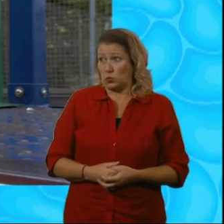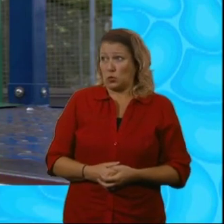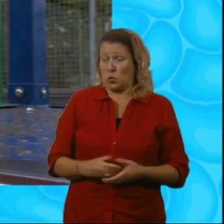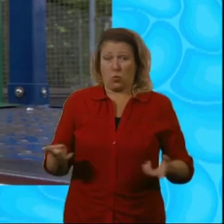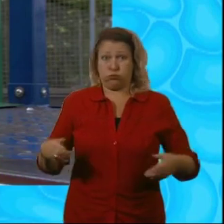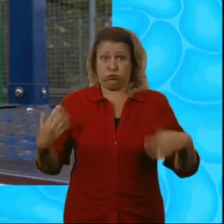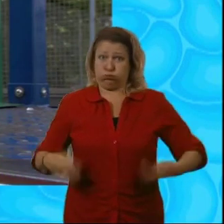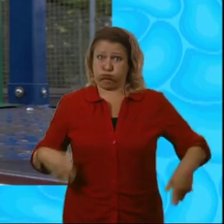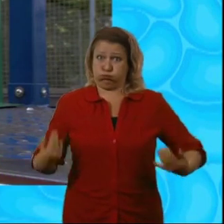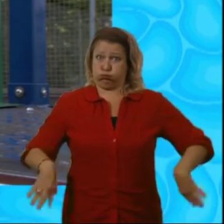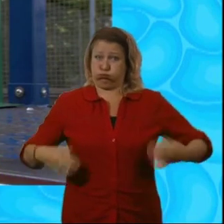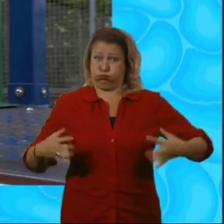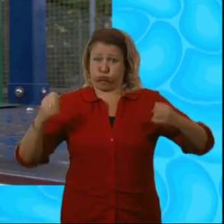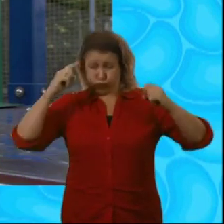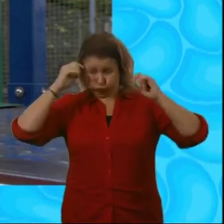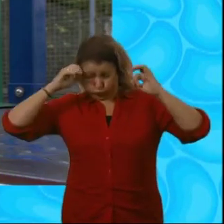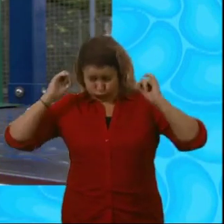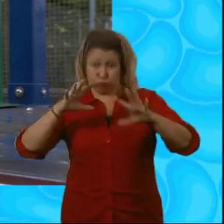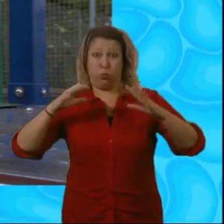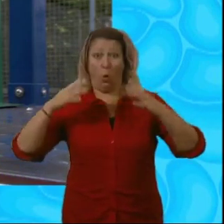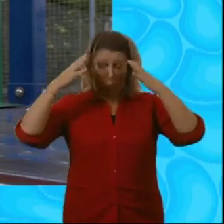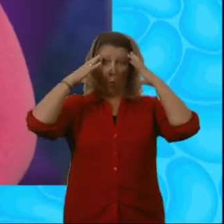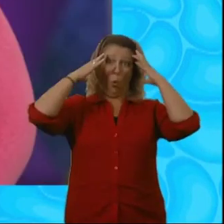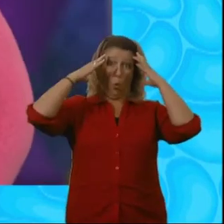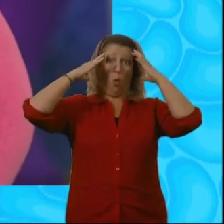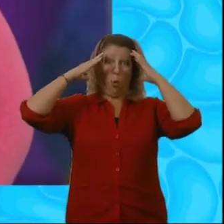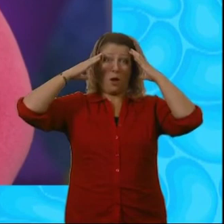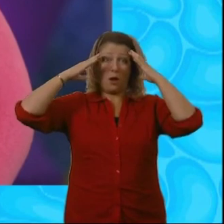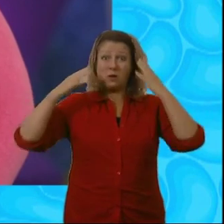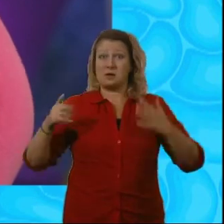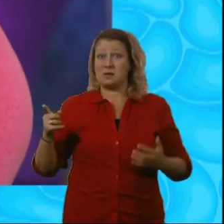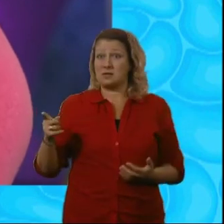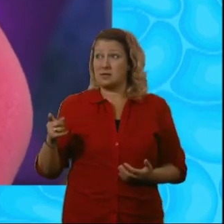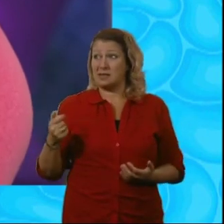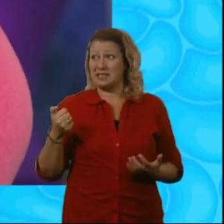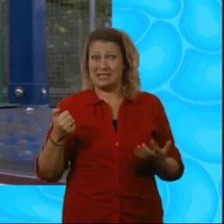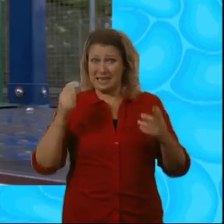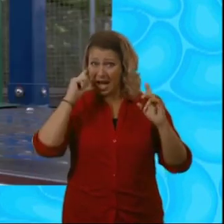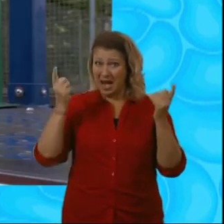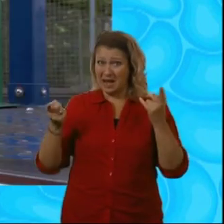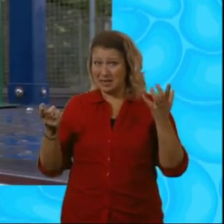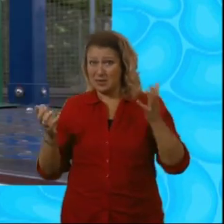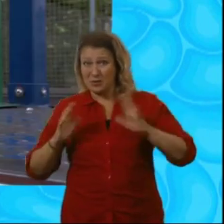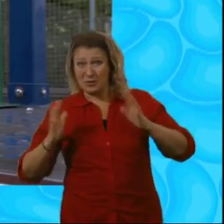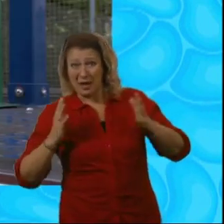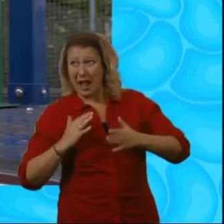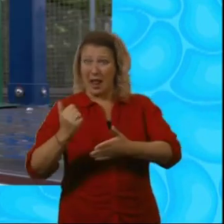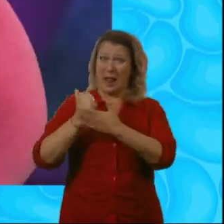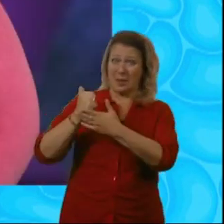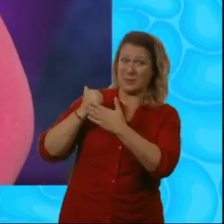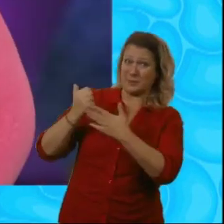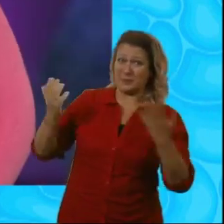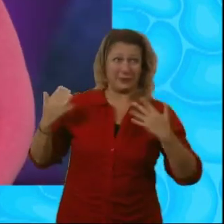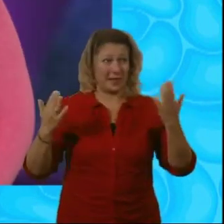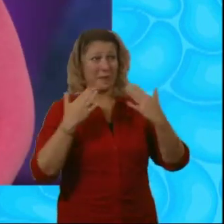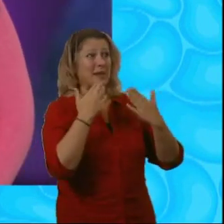Wow. This is the most powerful brain gain I've ever had. Six can't handle the power. I need agents to help me.